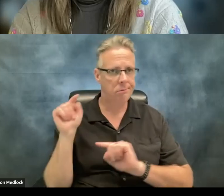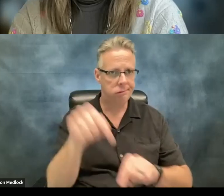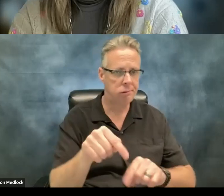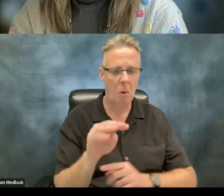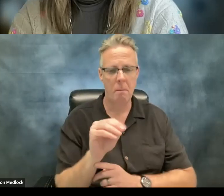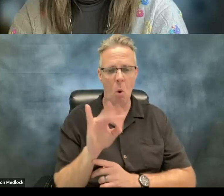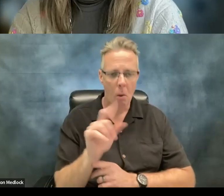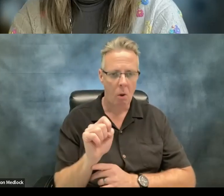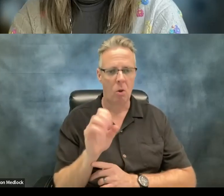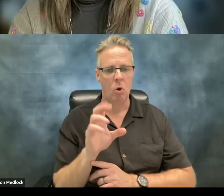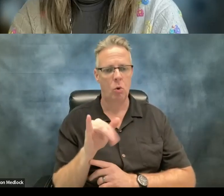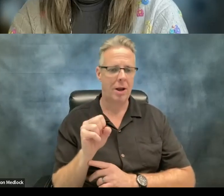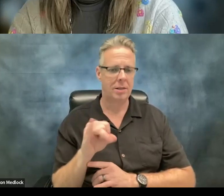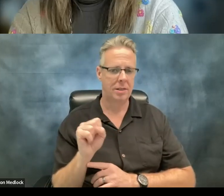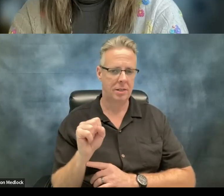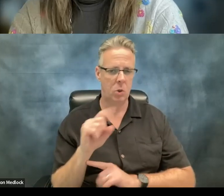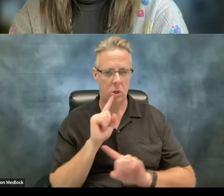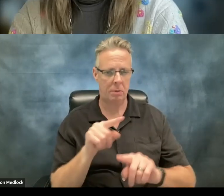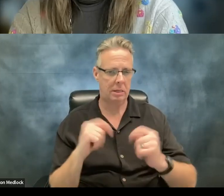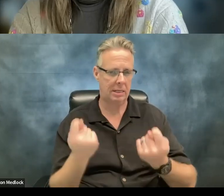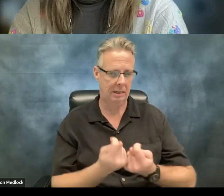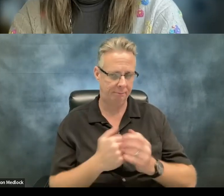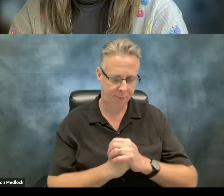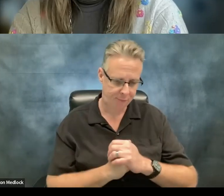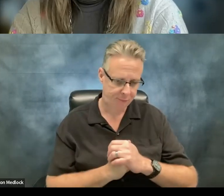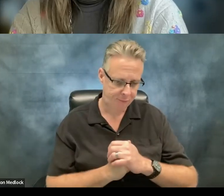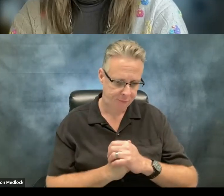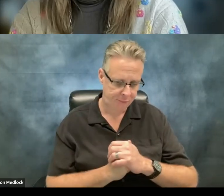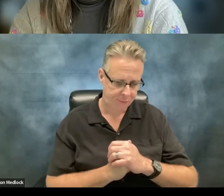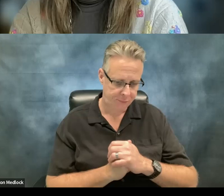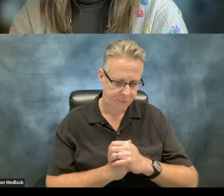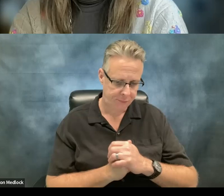teams. So it does a